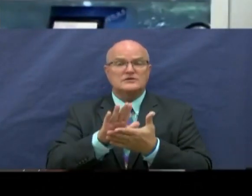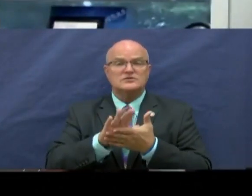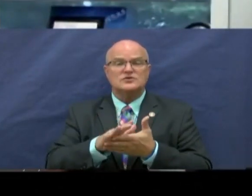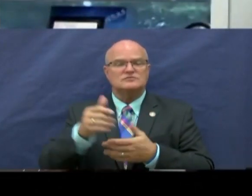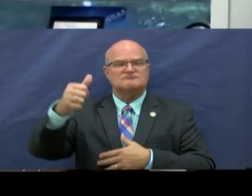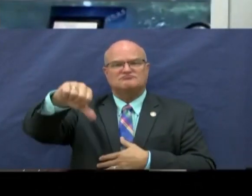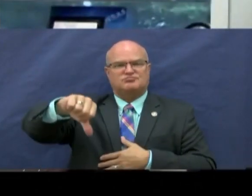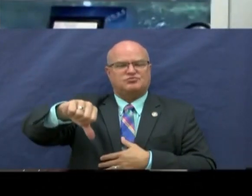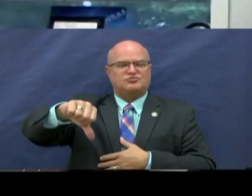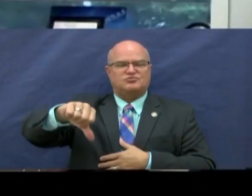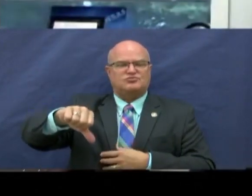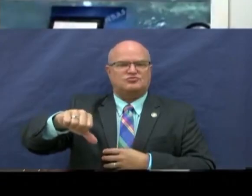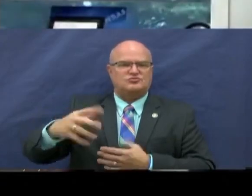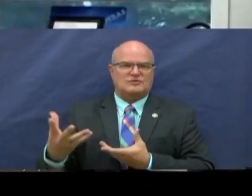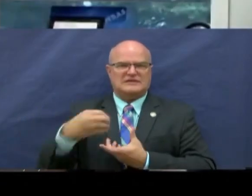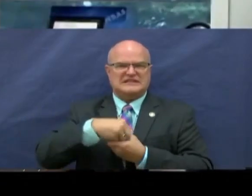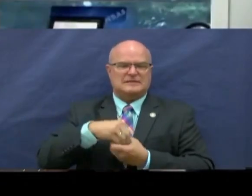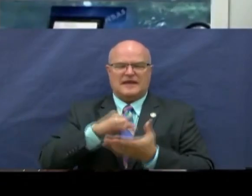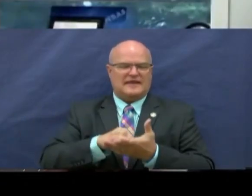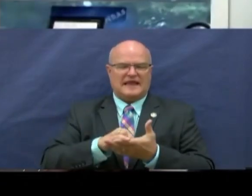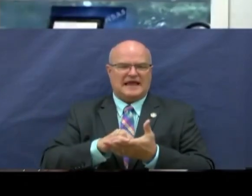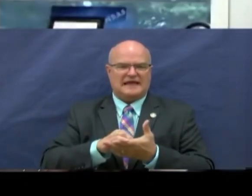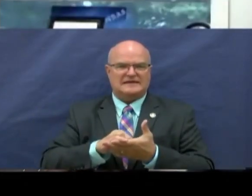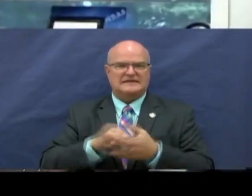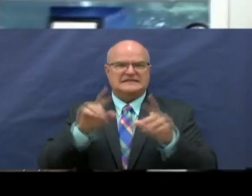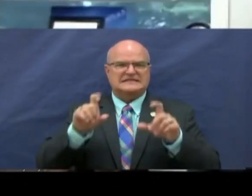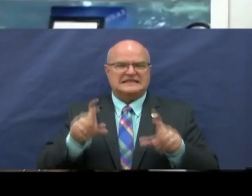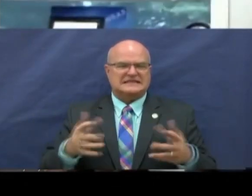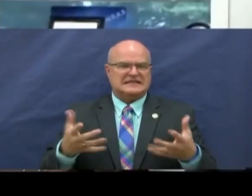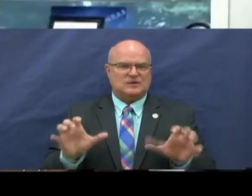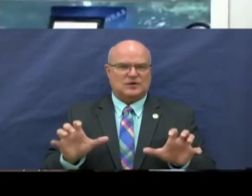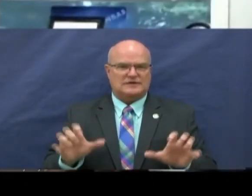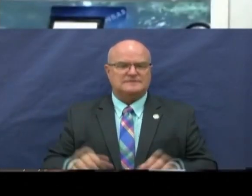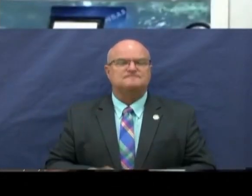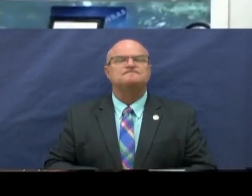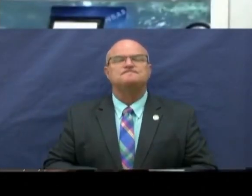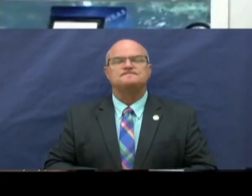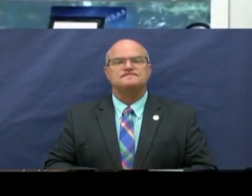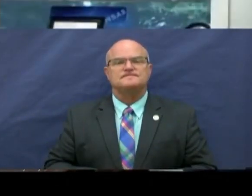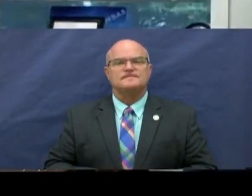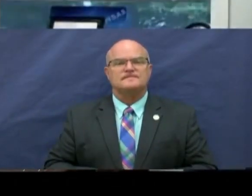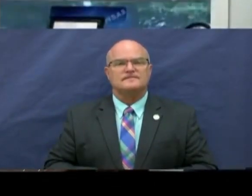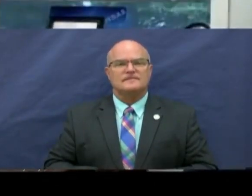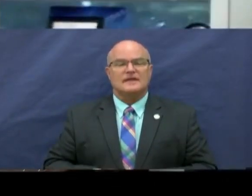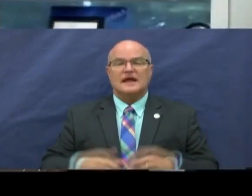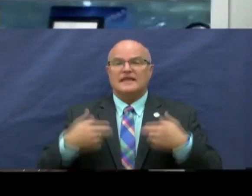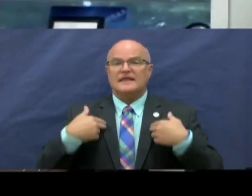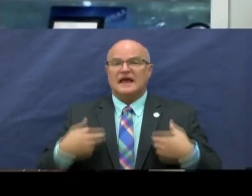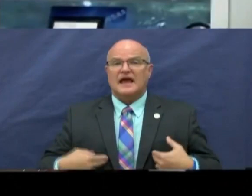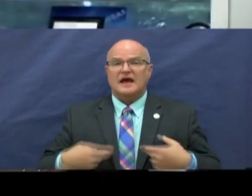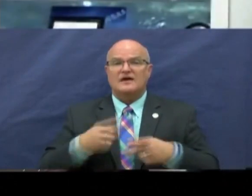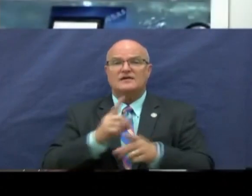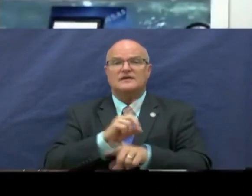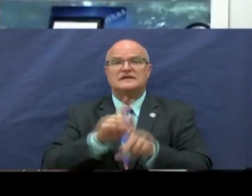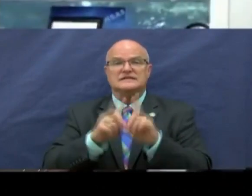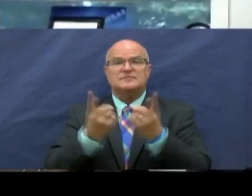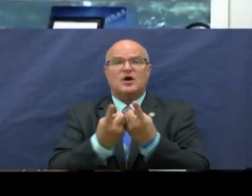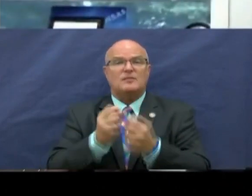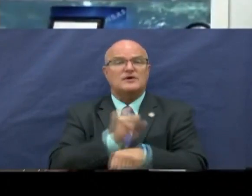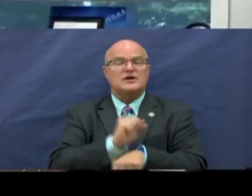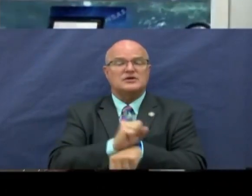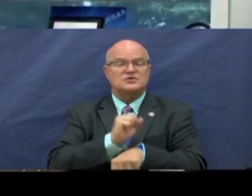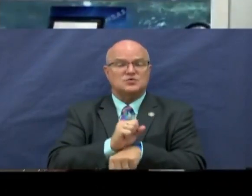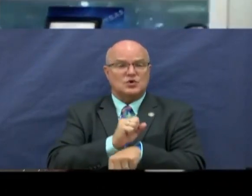declined participation in that pilot to date. The health department is working very hard to get the